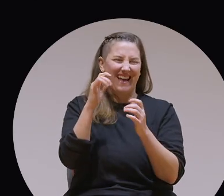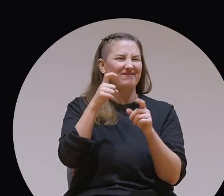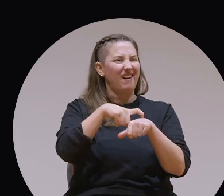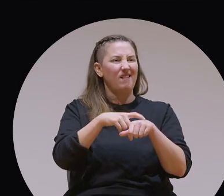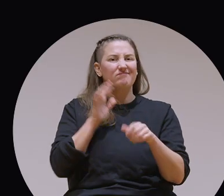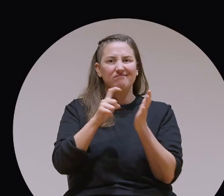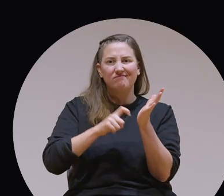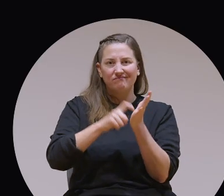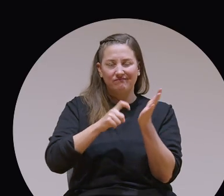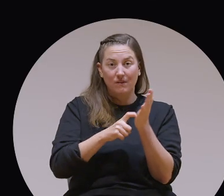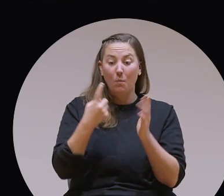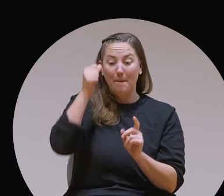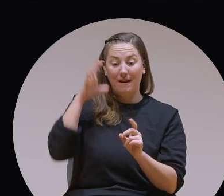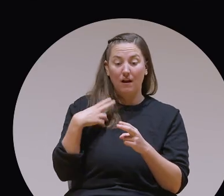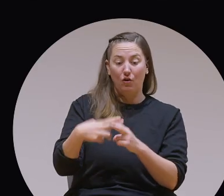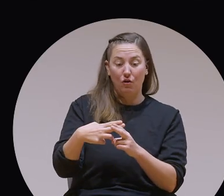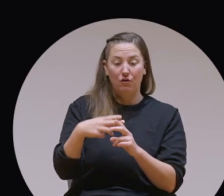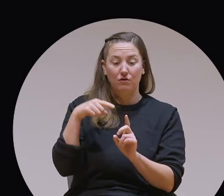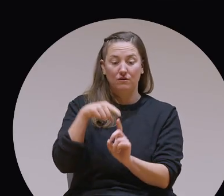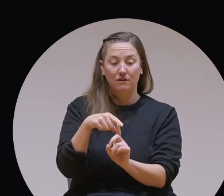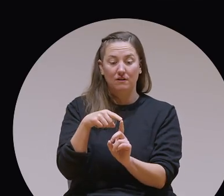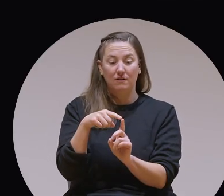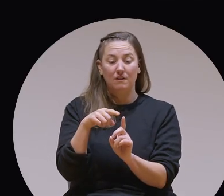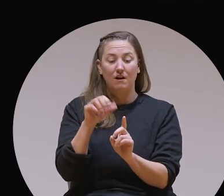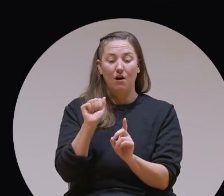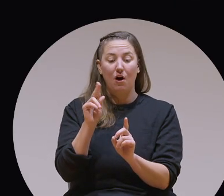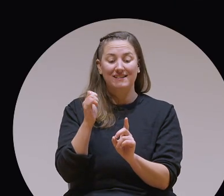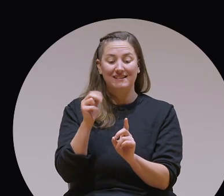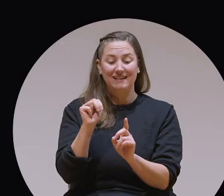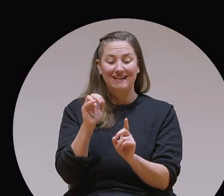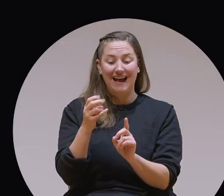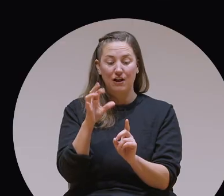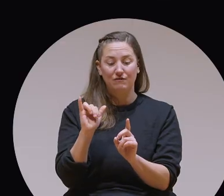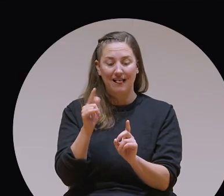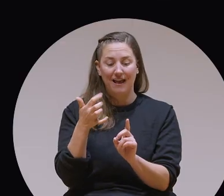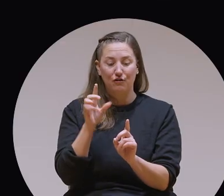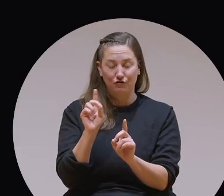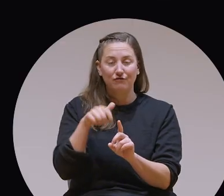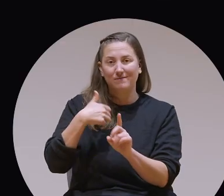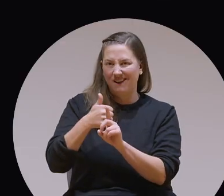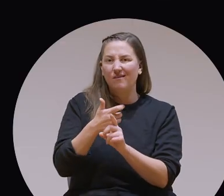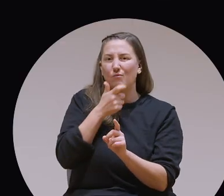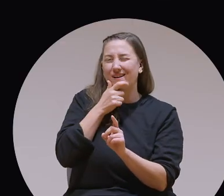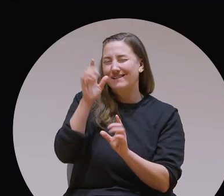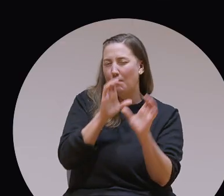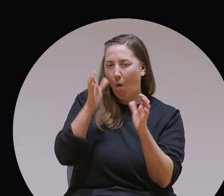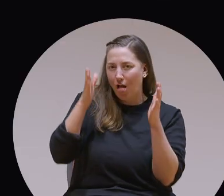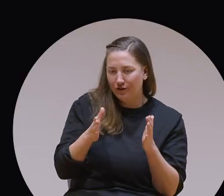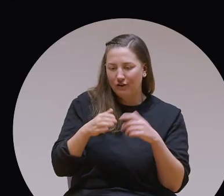excavation by a gentleman called Austin Henry Lanyard, who was a British